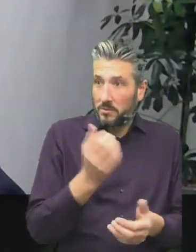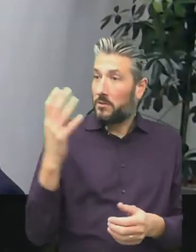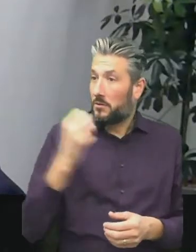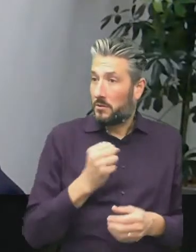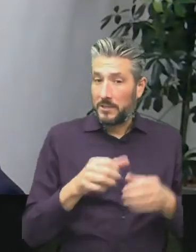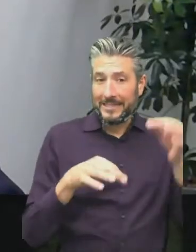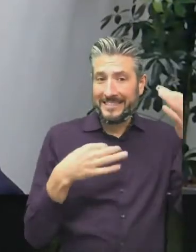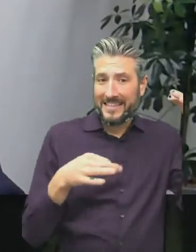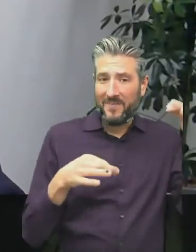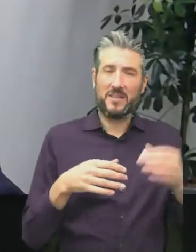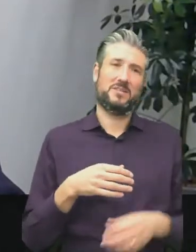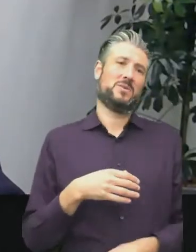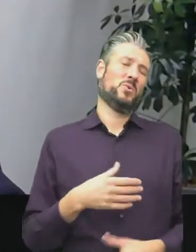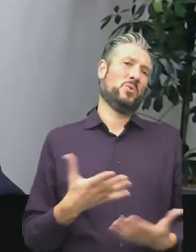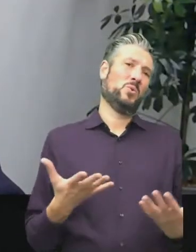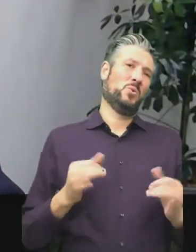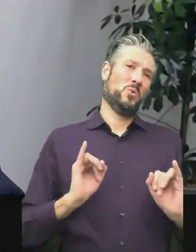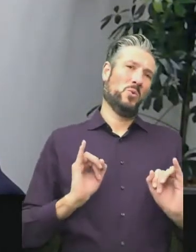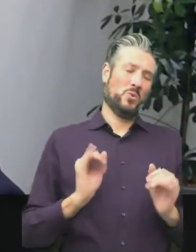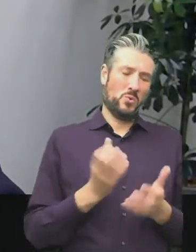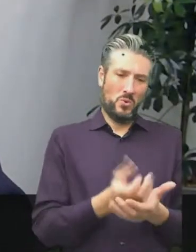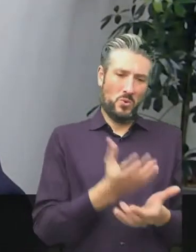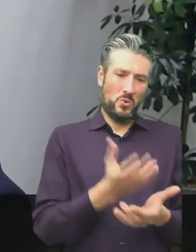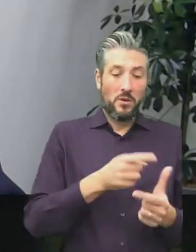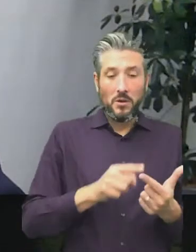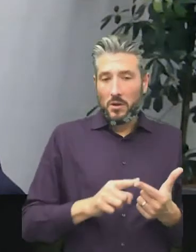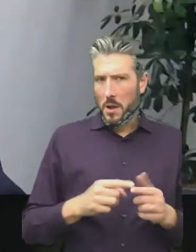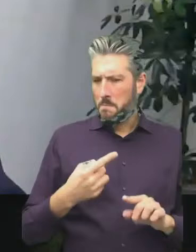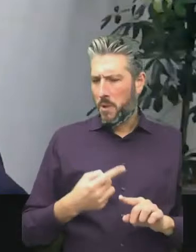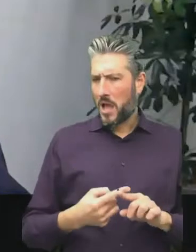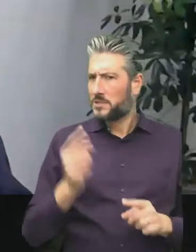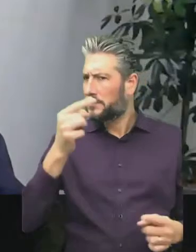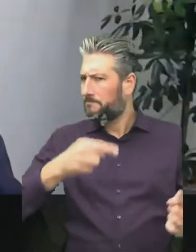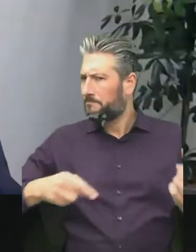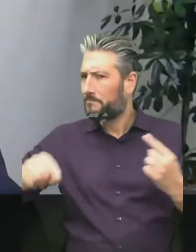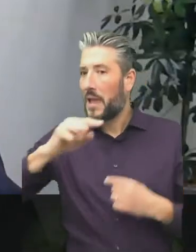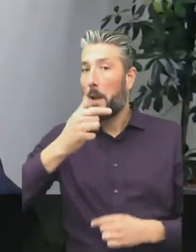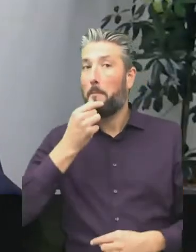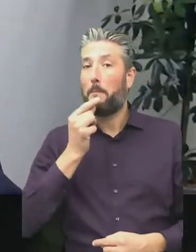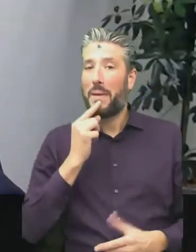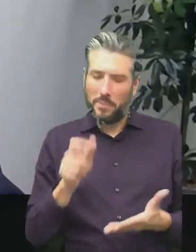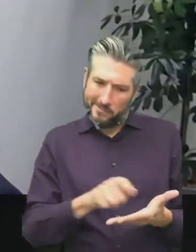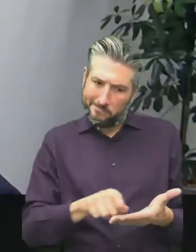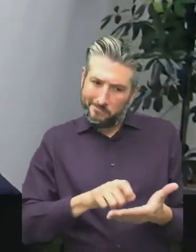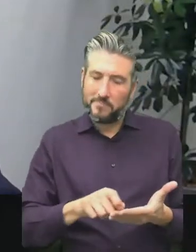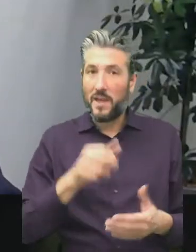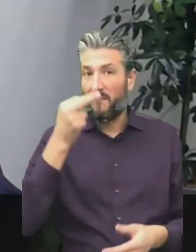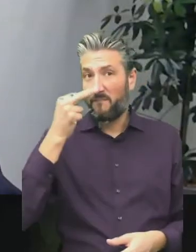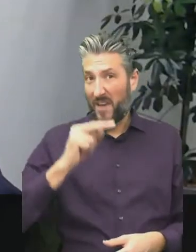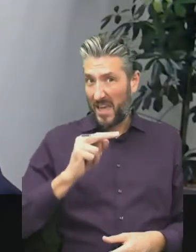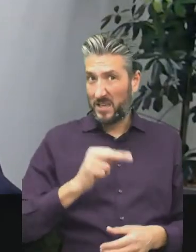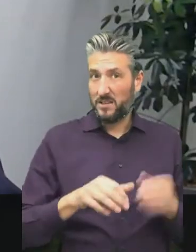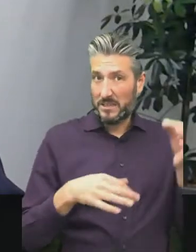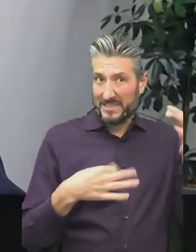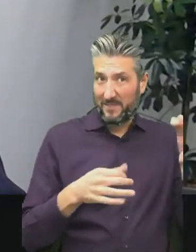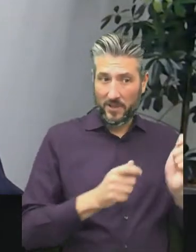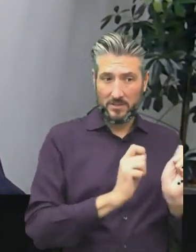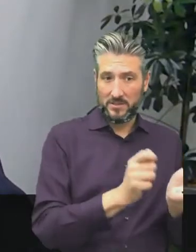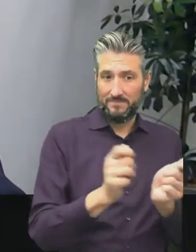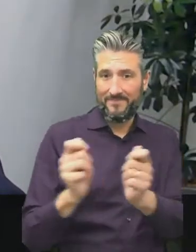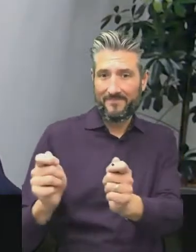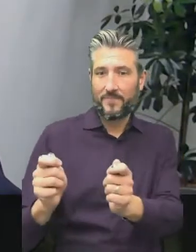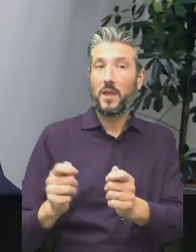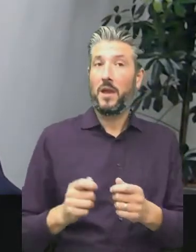discovered there are some dodgy people giving out these certificates and they are fake. LBC currently exposed this,